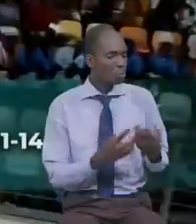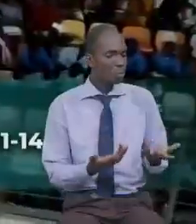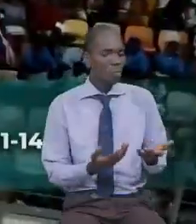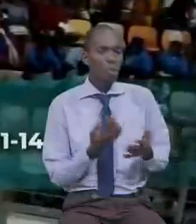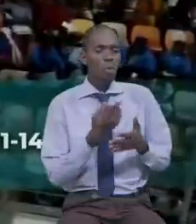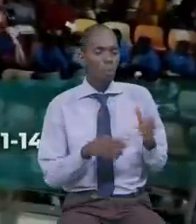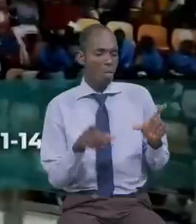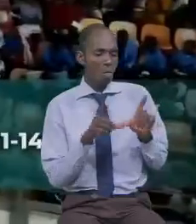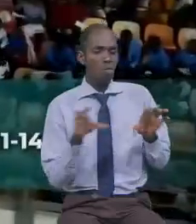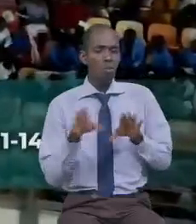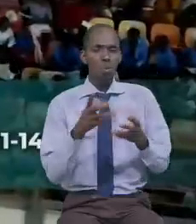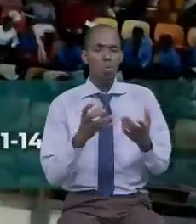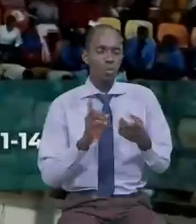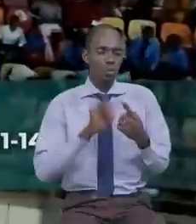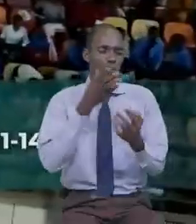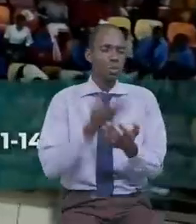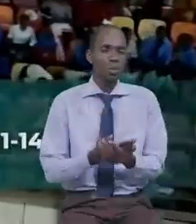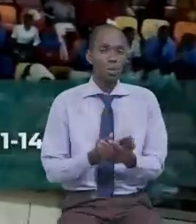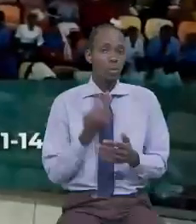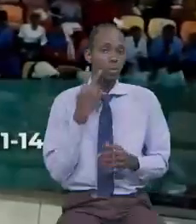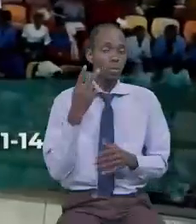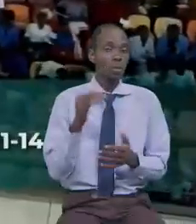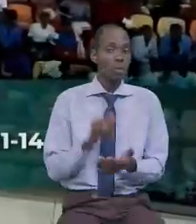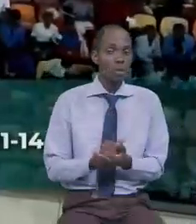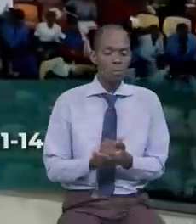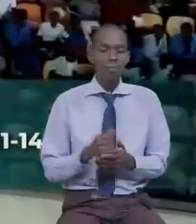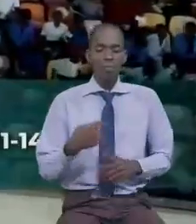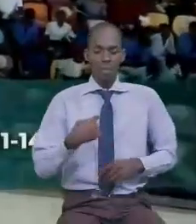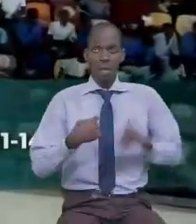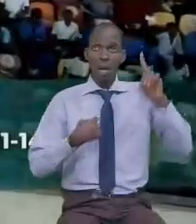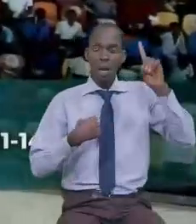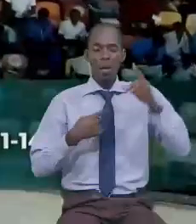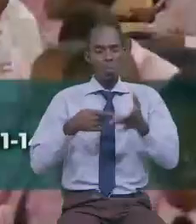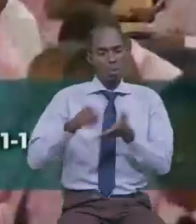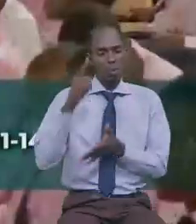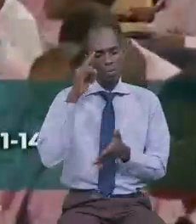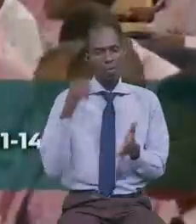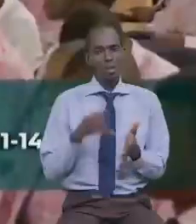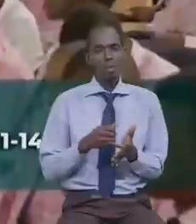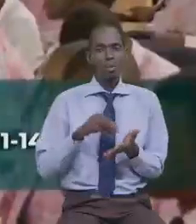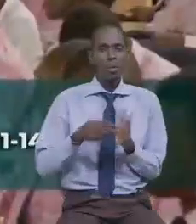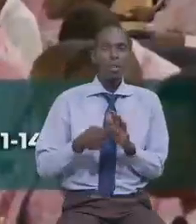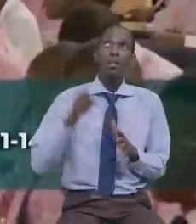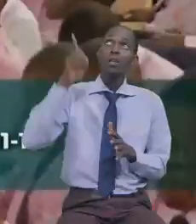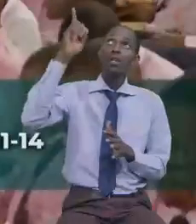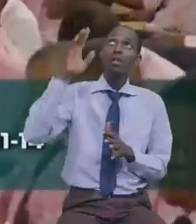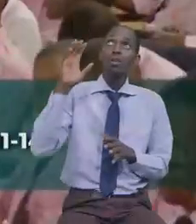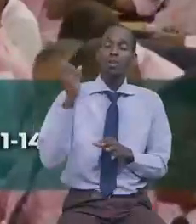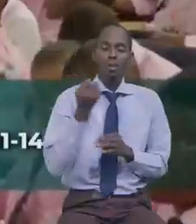want to reach? Look at that. I paid for it. God's riches at